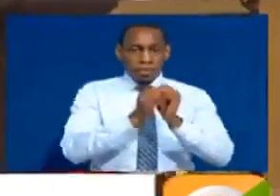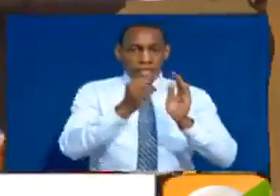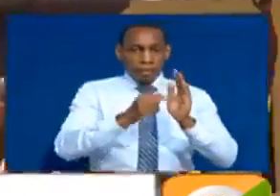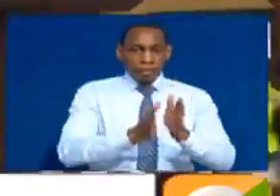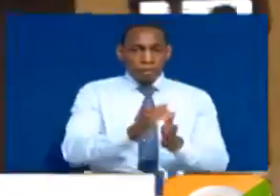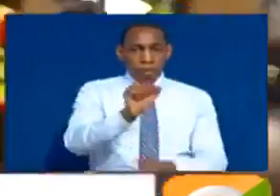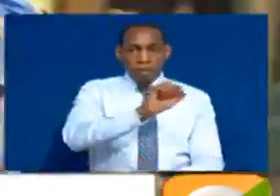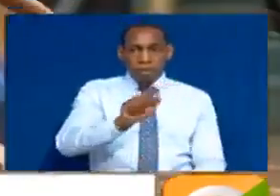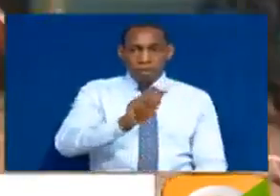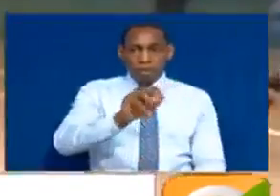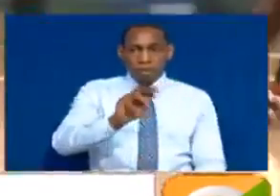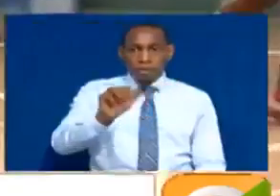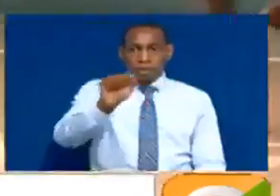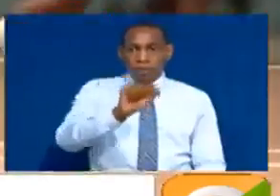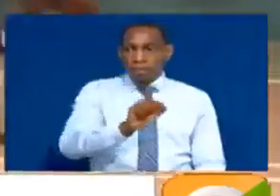for the Storms.